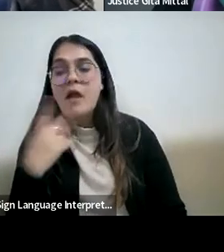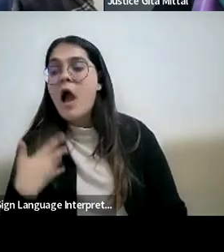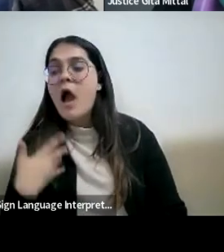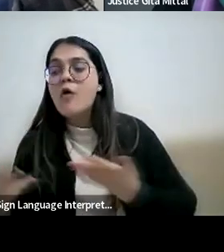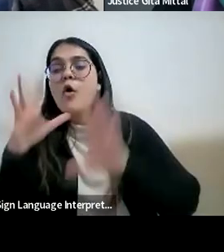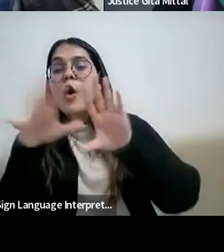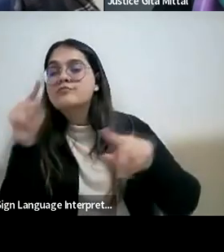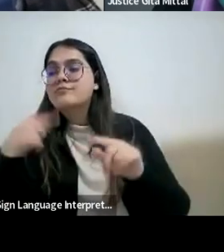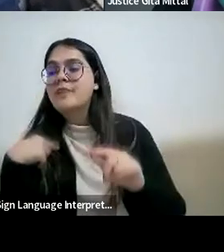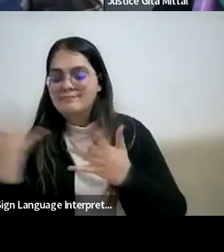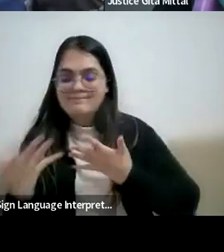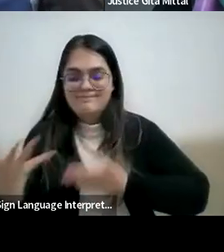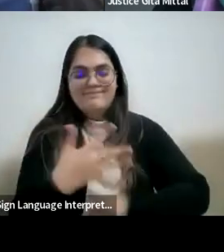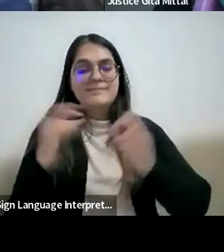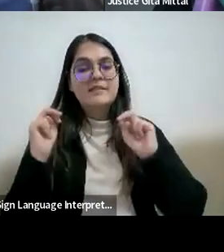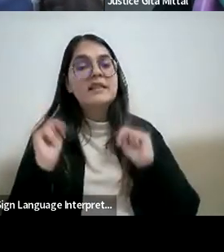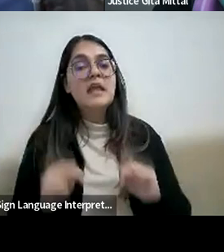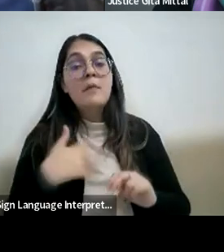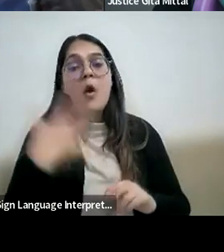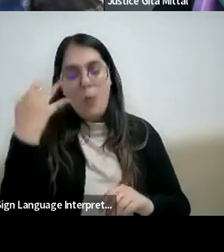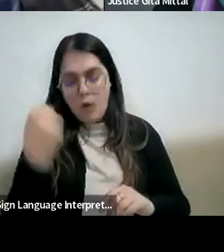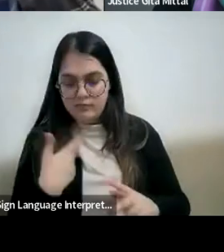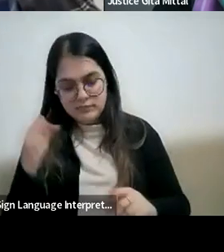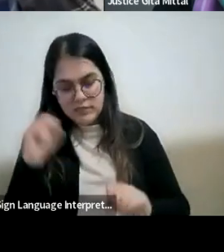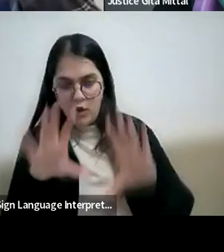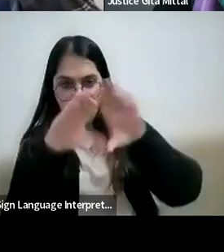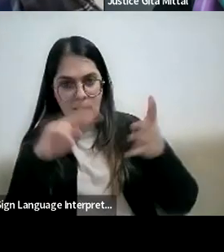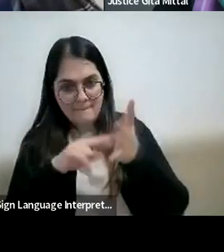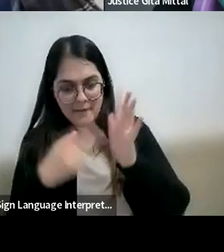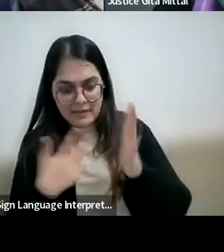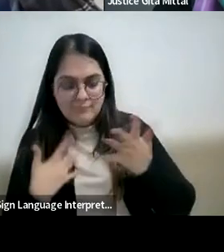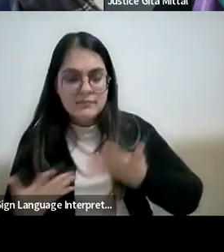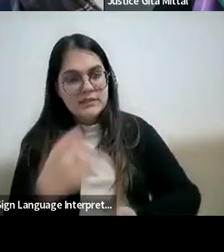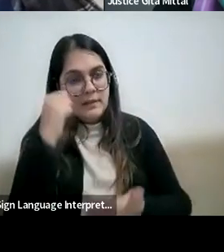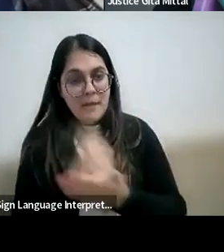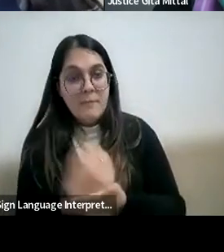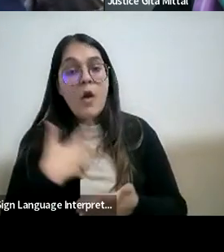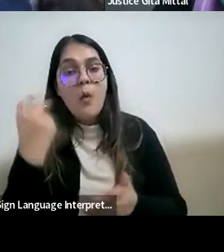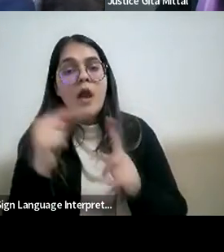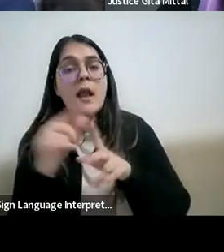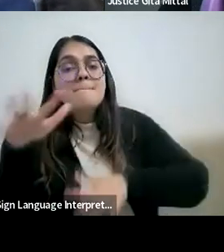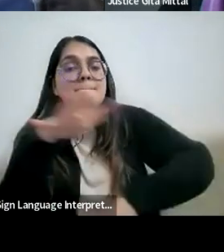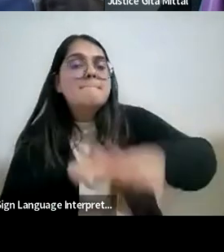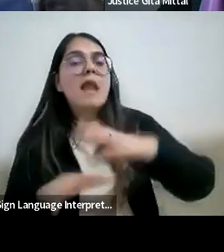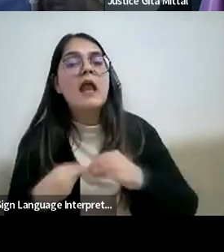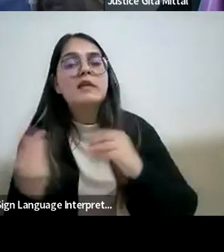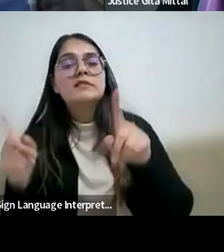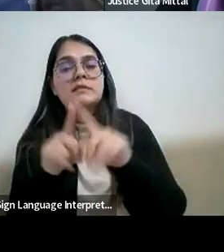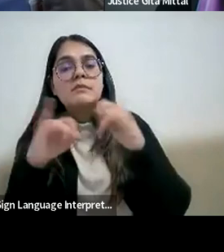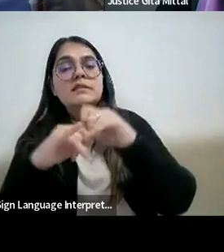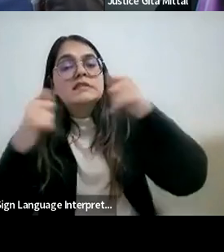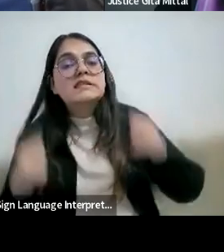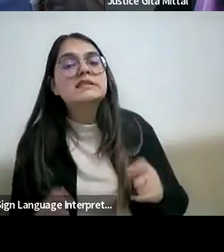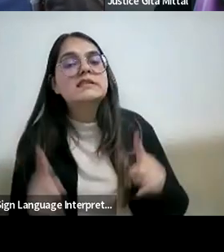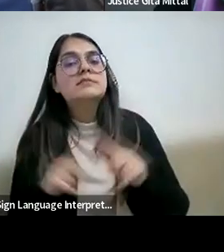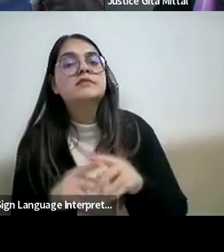Constitution. How do we make this systematic? If I had to sort of come to you with a plan to say what should all of